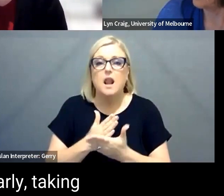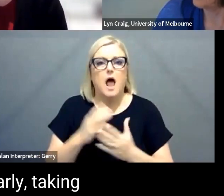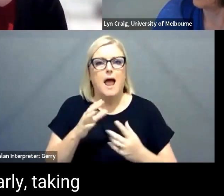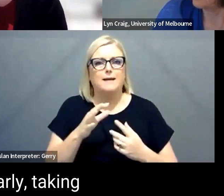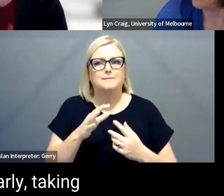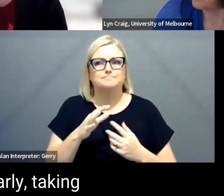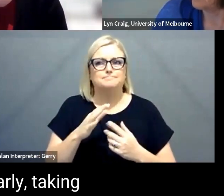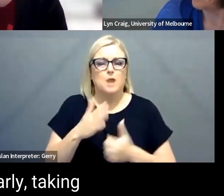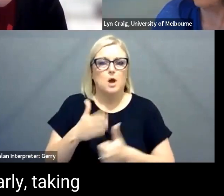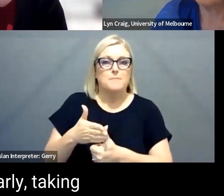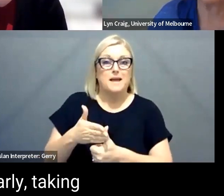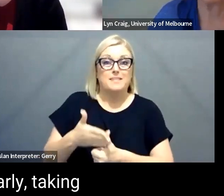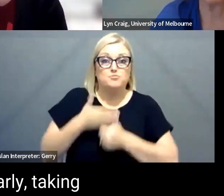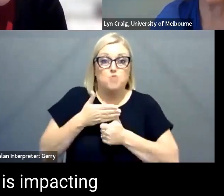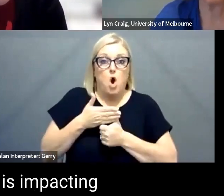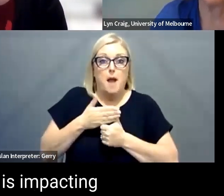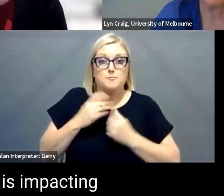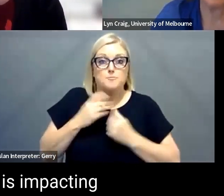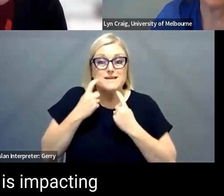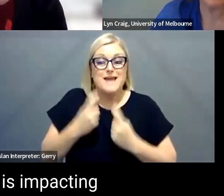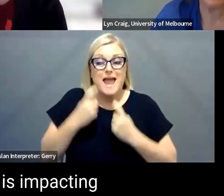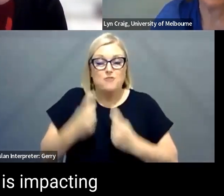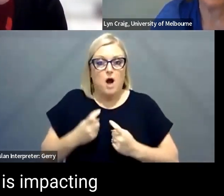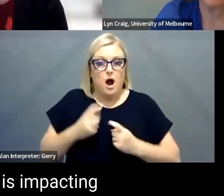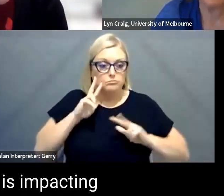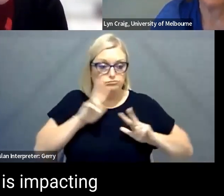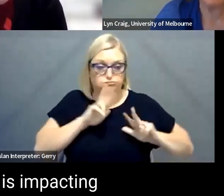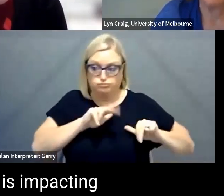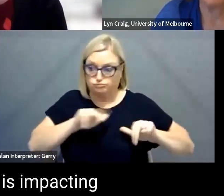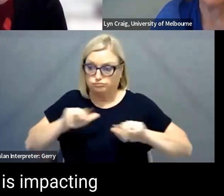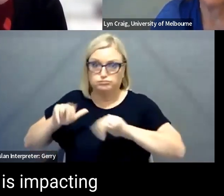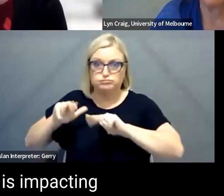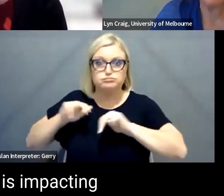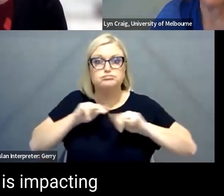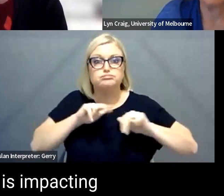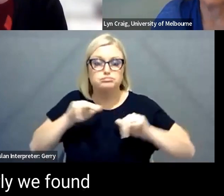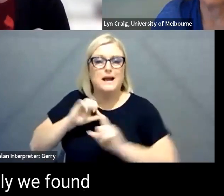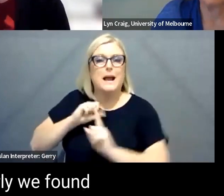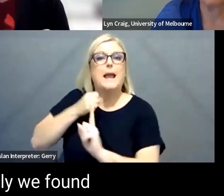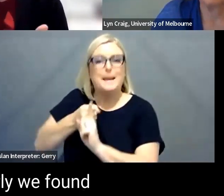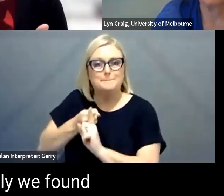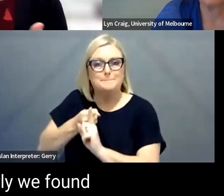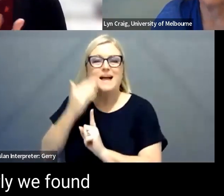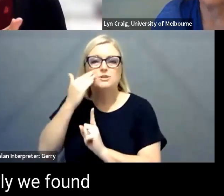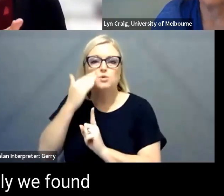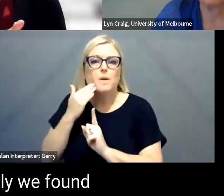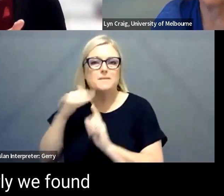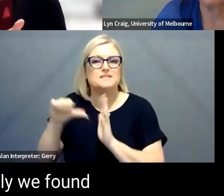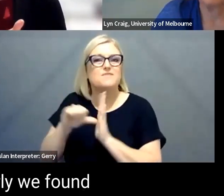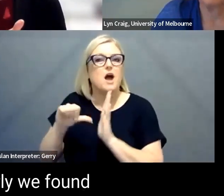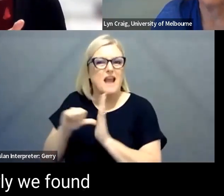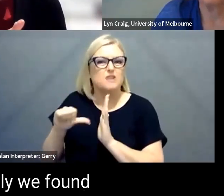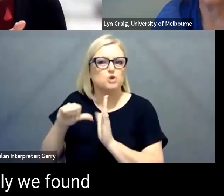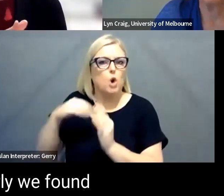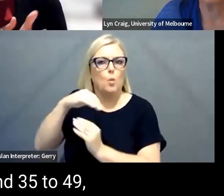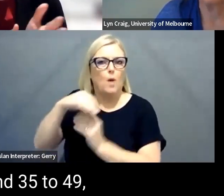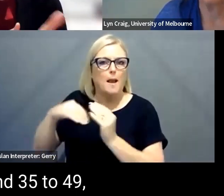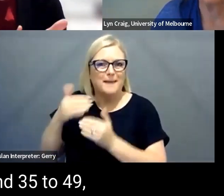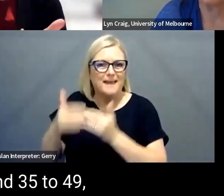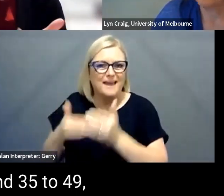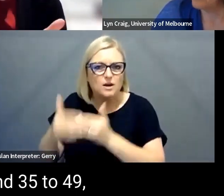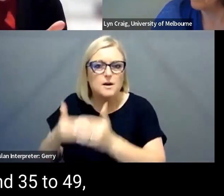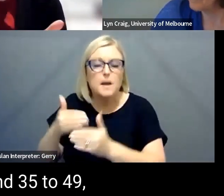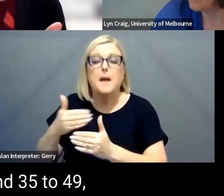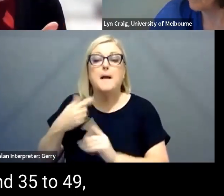caring responsibilities in a household is impacting women's financial wellbeing, and particularly we found for women in the age groups of